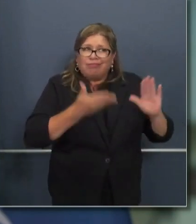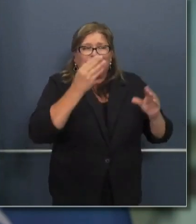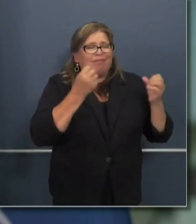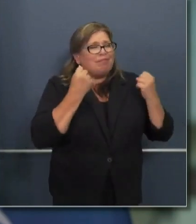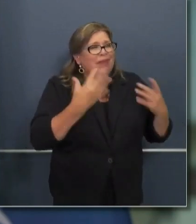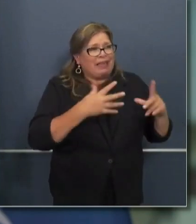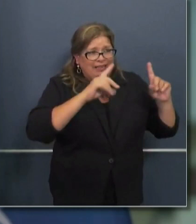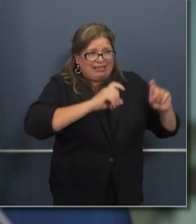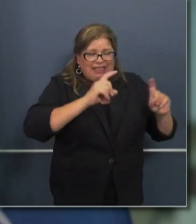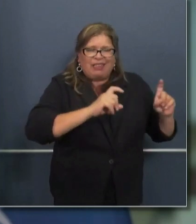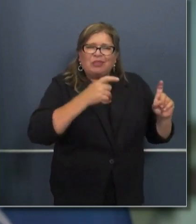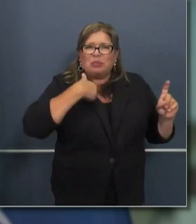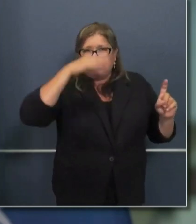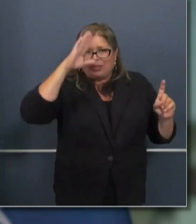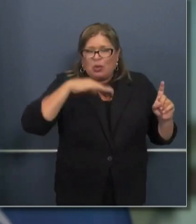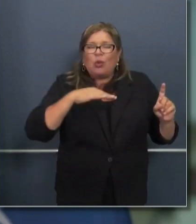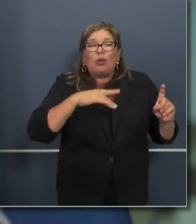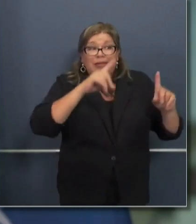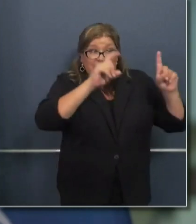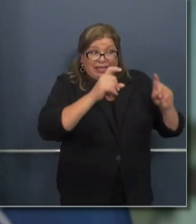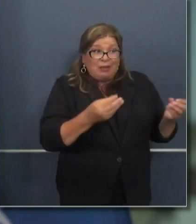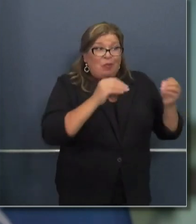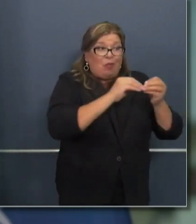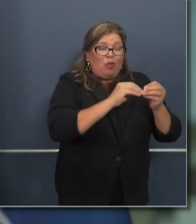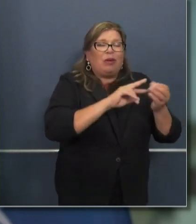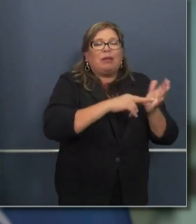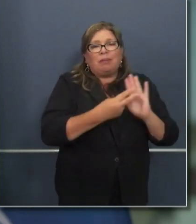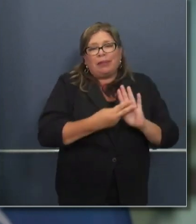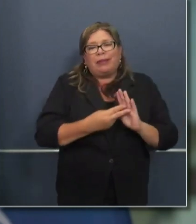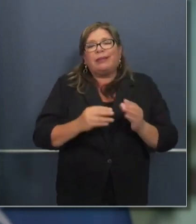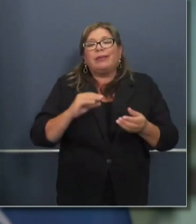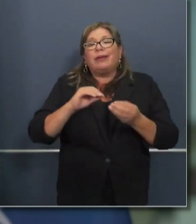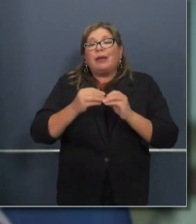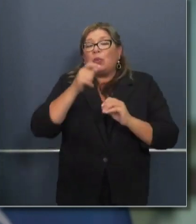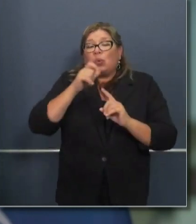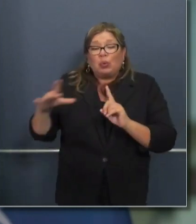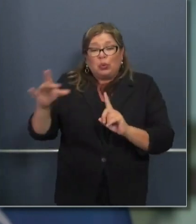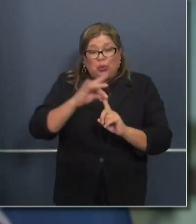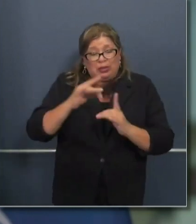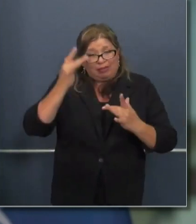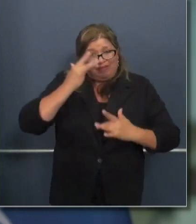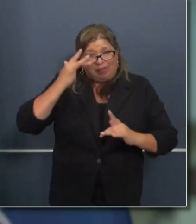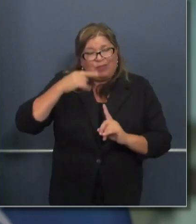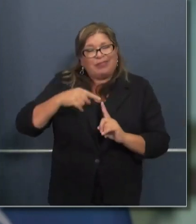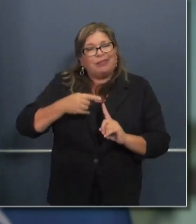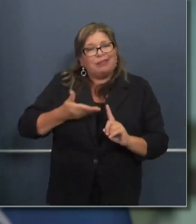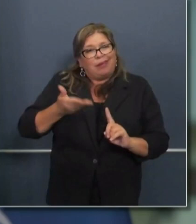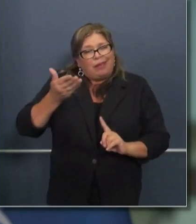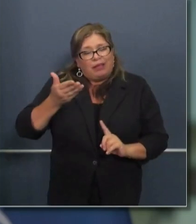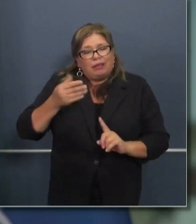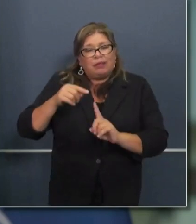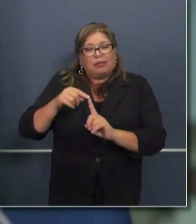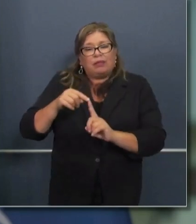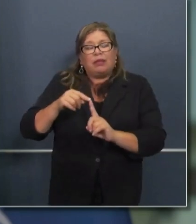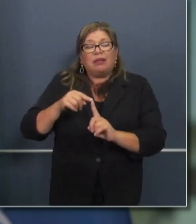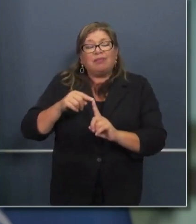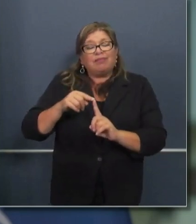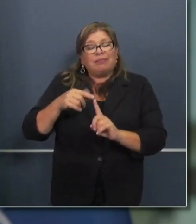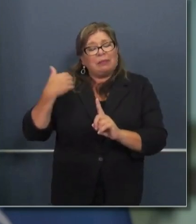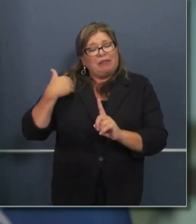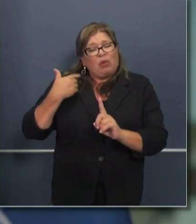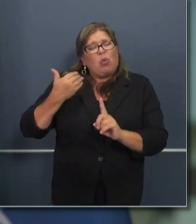record number of people that have tested positive. A positivity rate that is holding but is slightly now